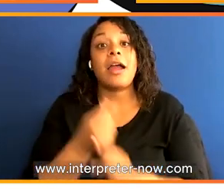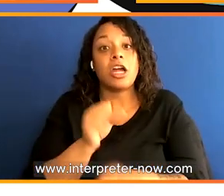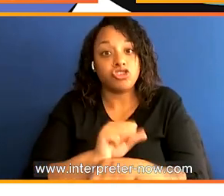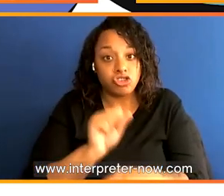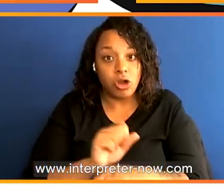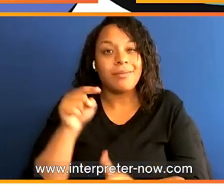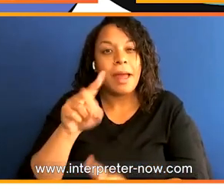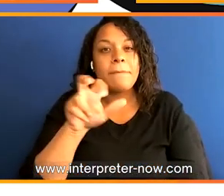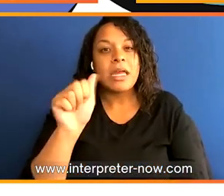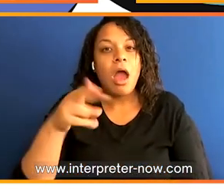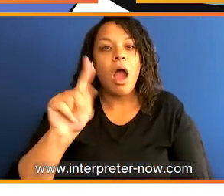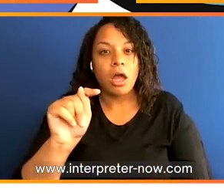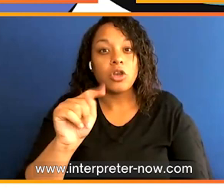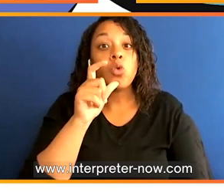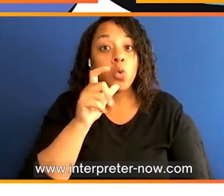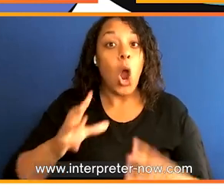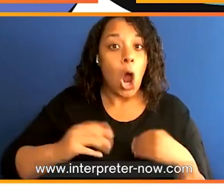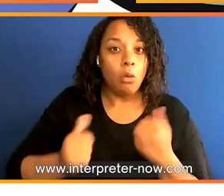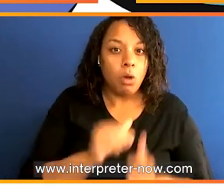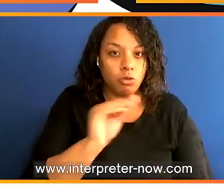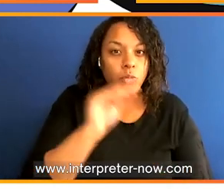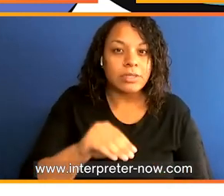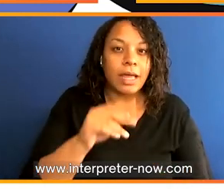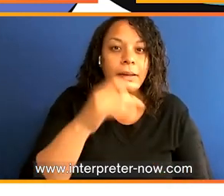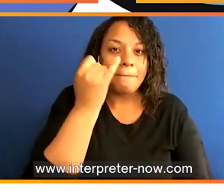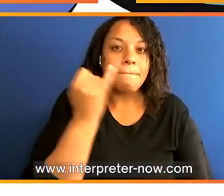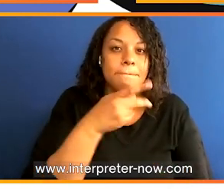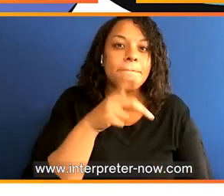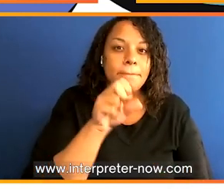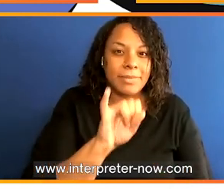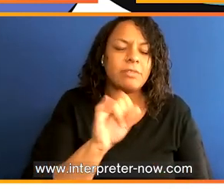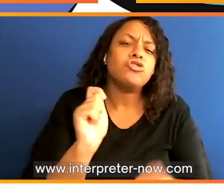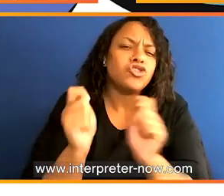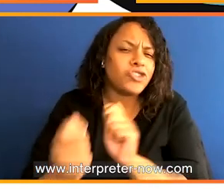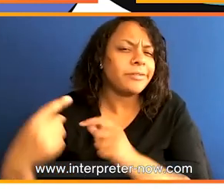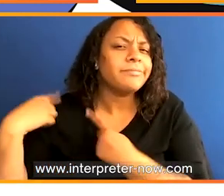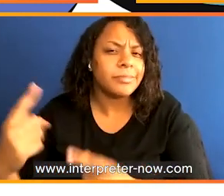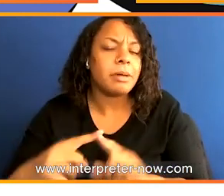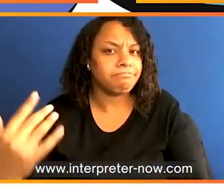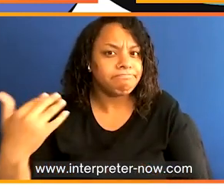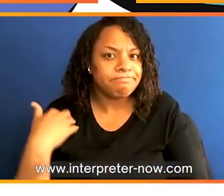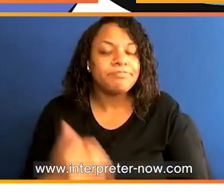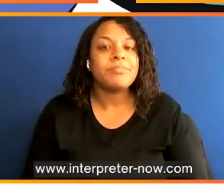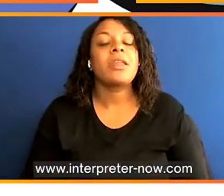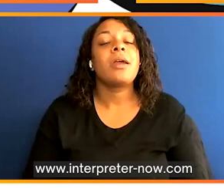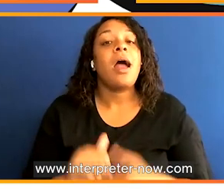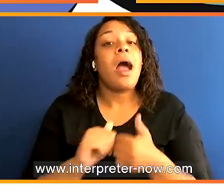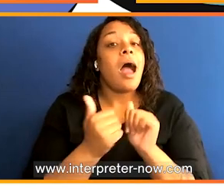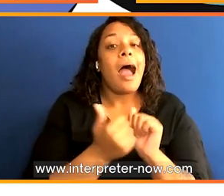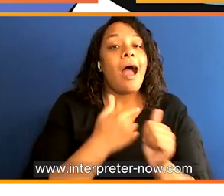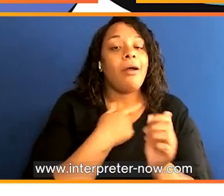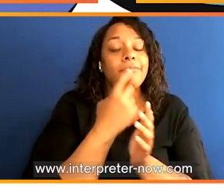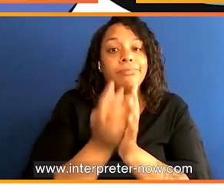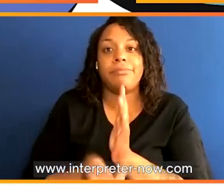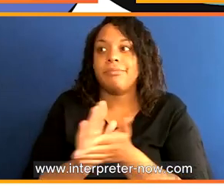back then was majority owned by PepsiCo. It's gone through a lot of change since then. And how I fell into this career of